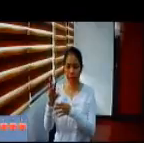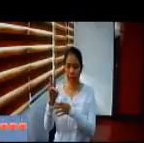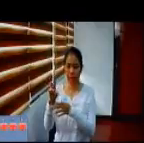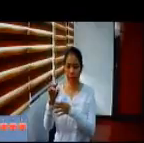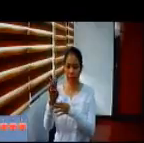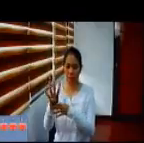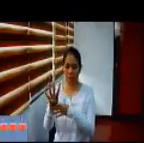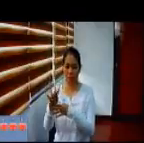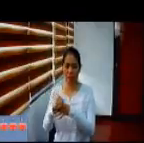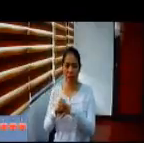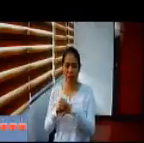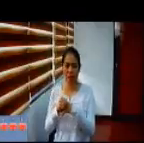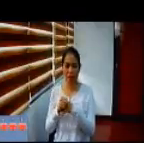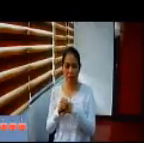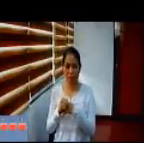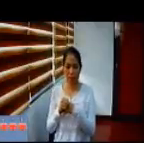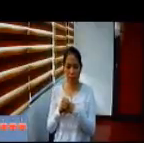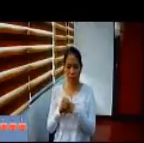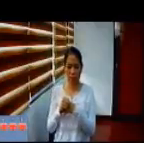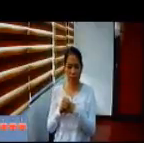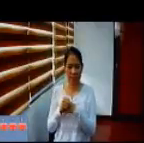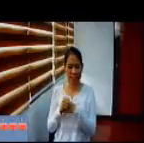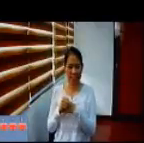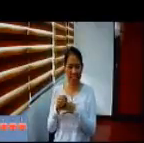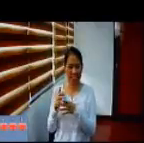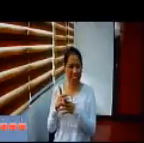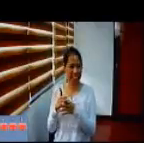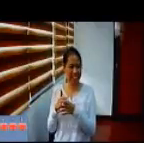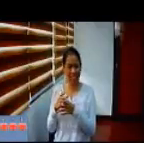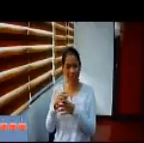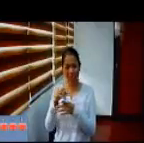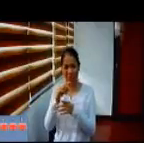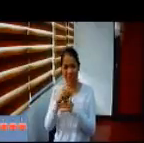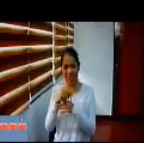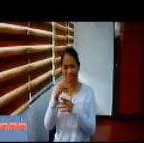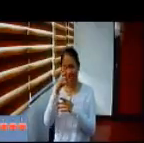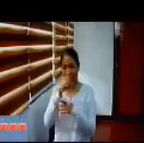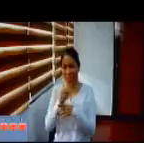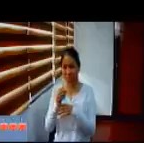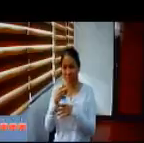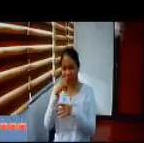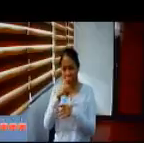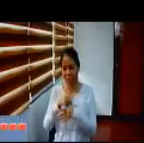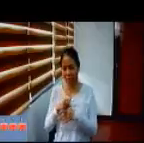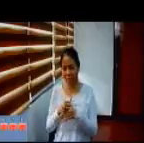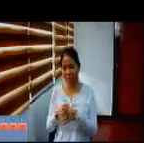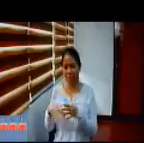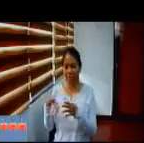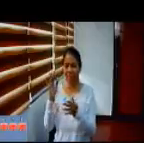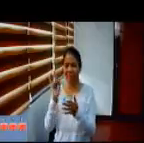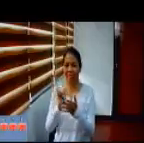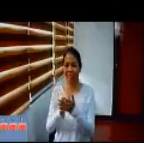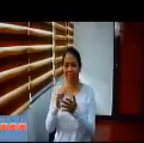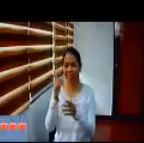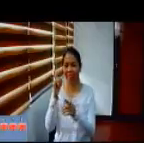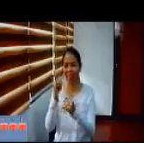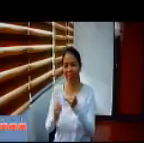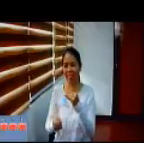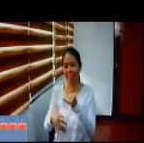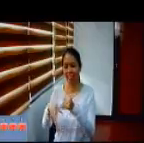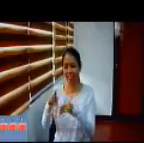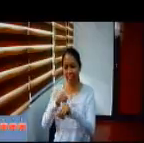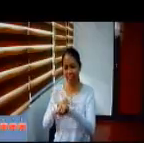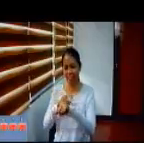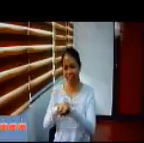1974. It should reveal my age, Your Honors. That was the last time. Now, if we